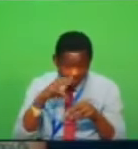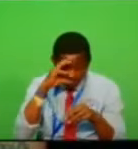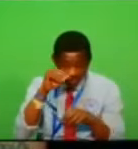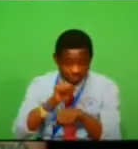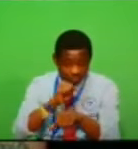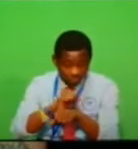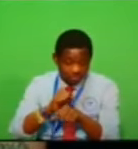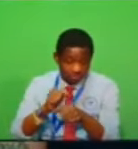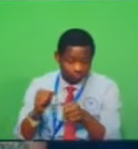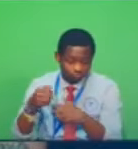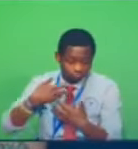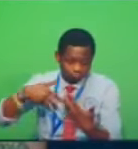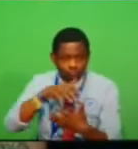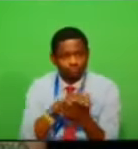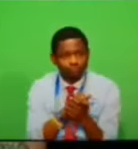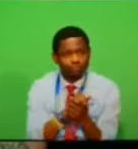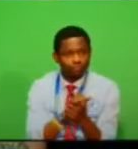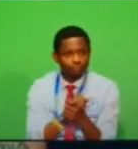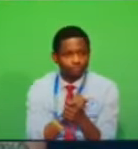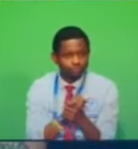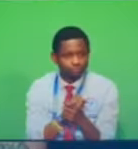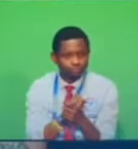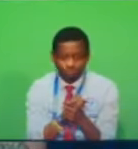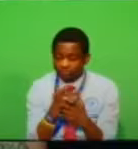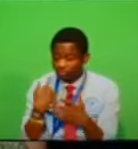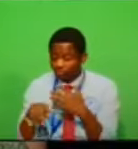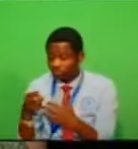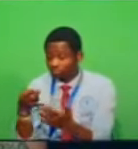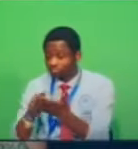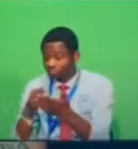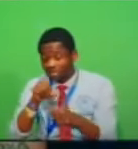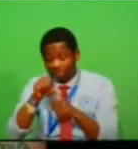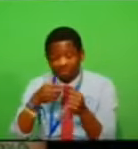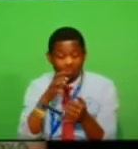working with. And, you know, with what was mentioned with the mothers earlier on, I think the